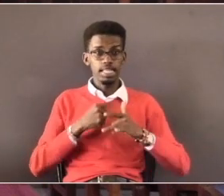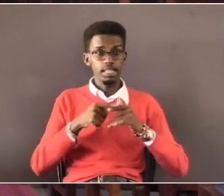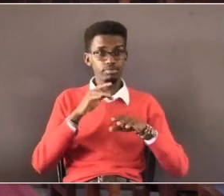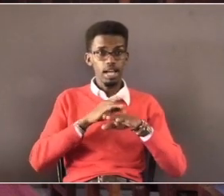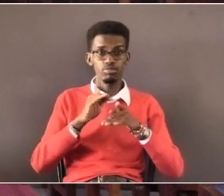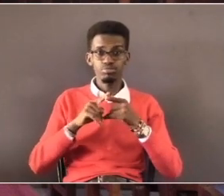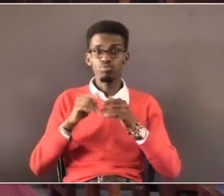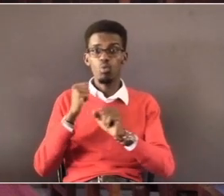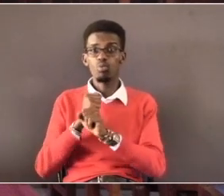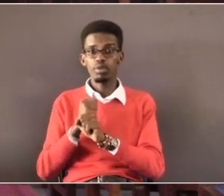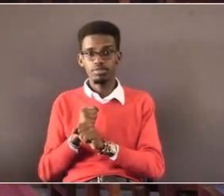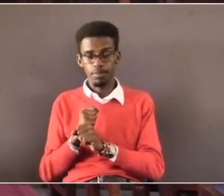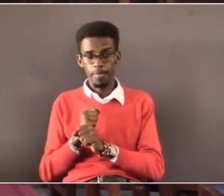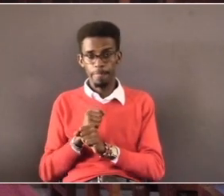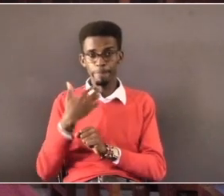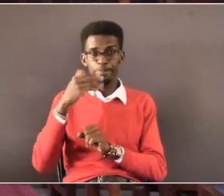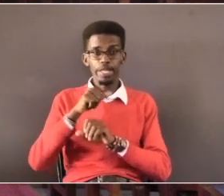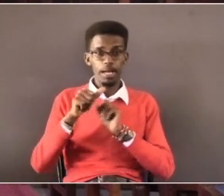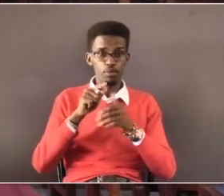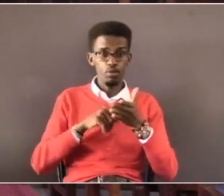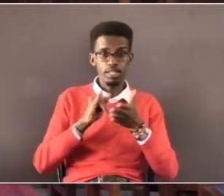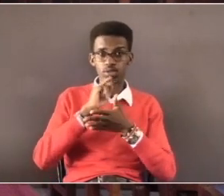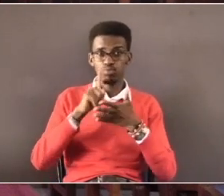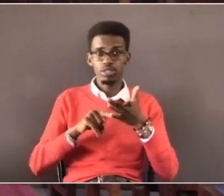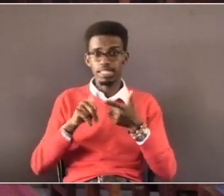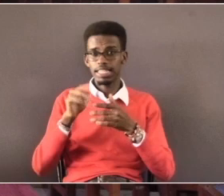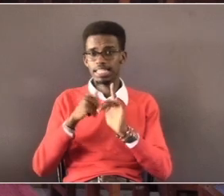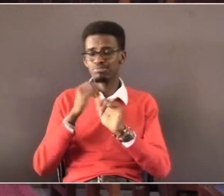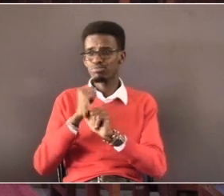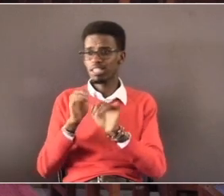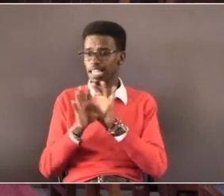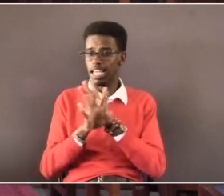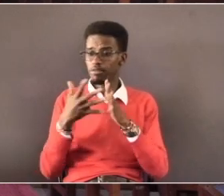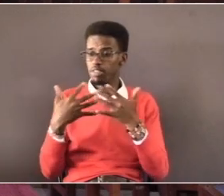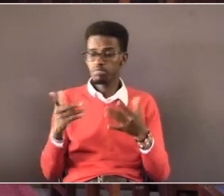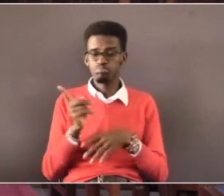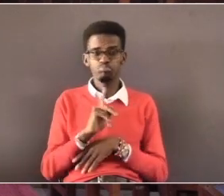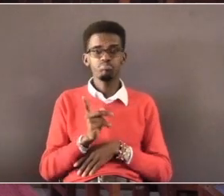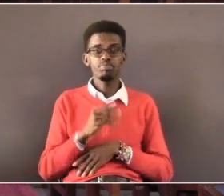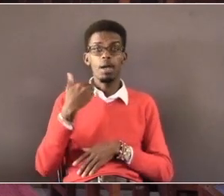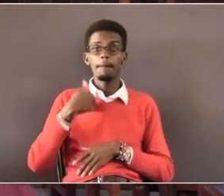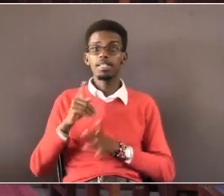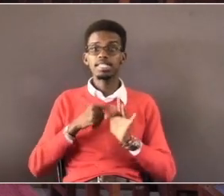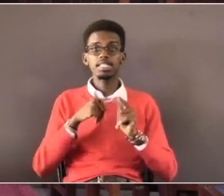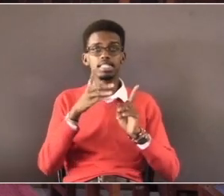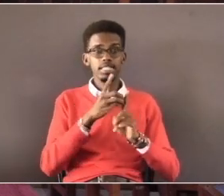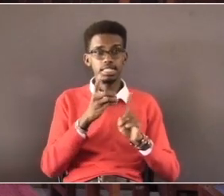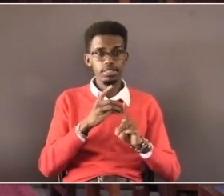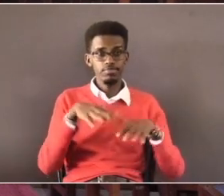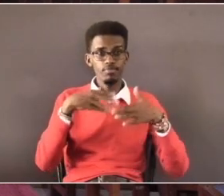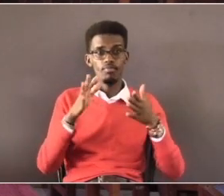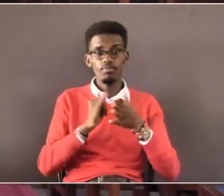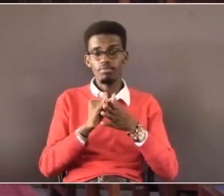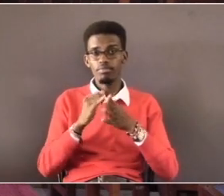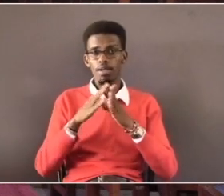to invest. The thing about it is, you don't have to invest in everything. If the person you are dating is giving you this